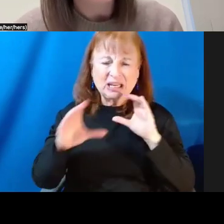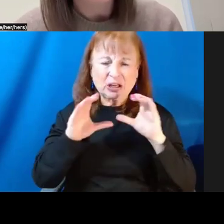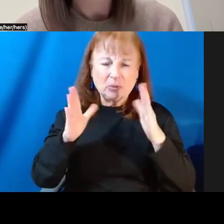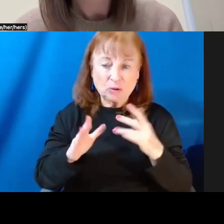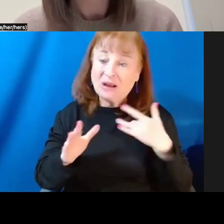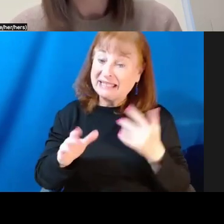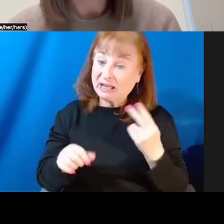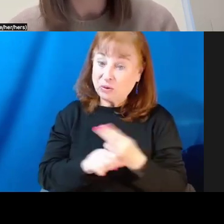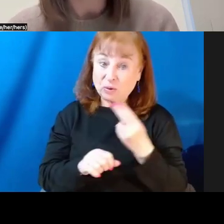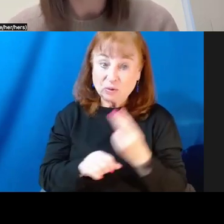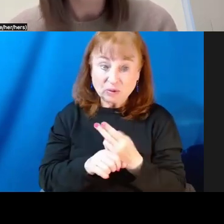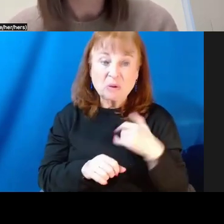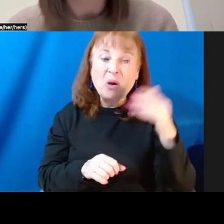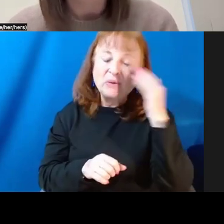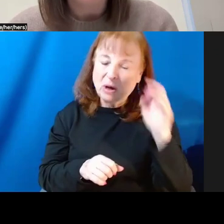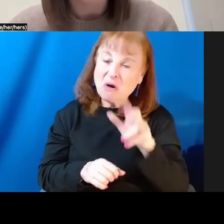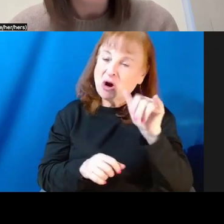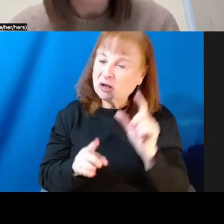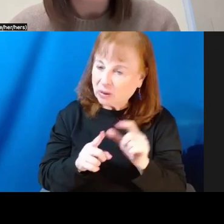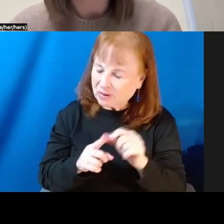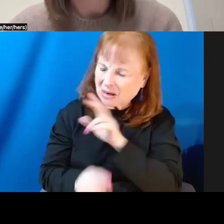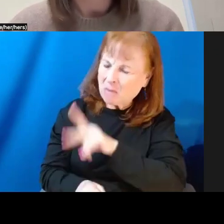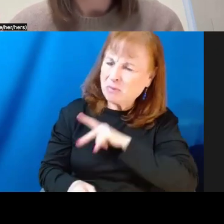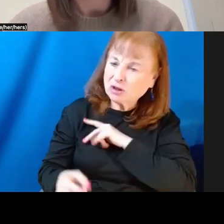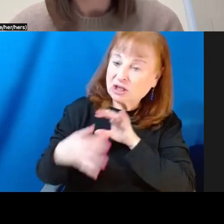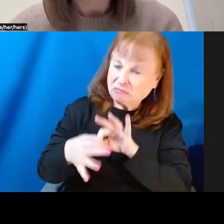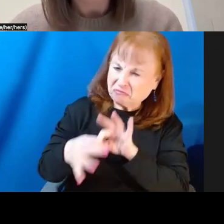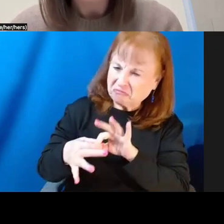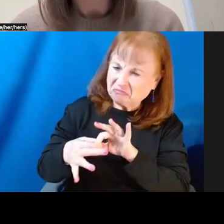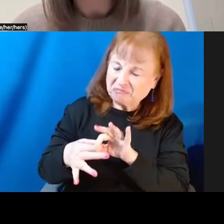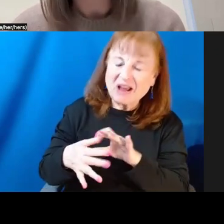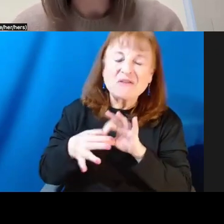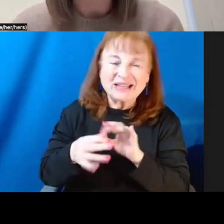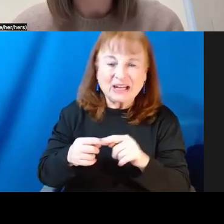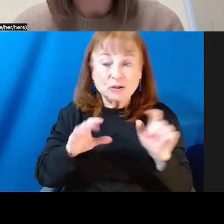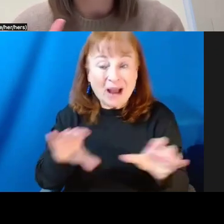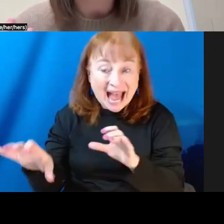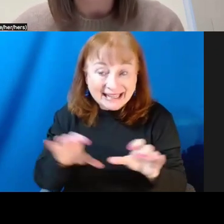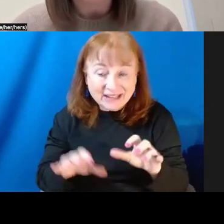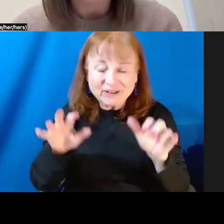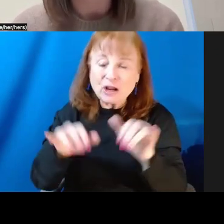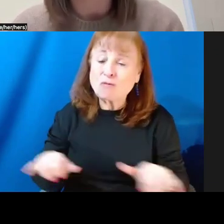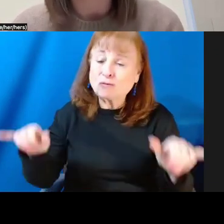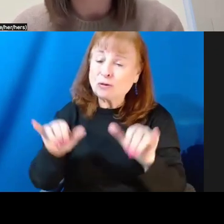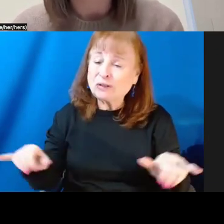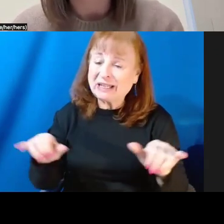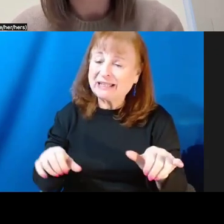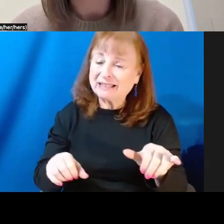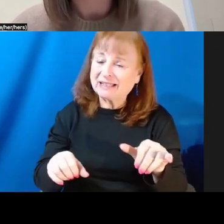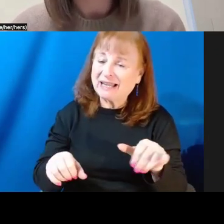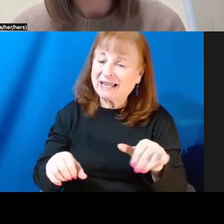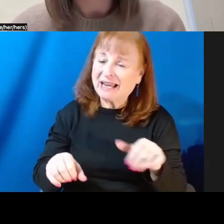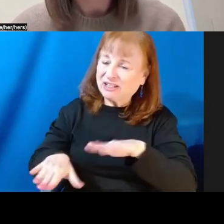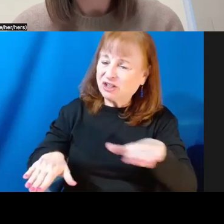use. We know early words are personally relevant. They relate to the activities and routines that make up that child's daily